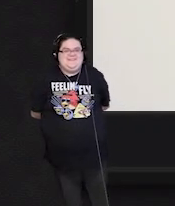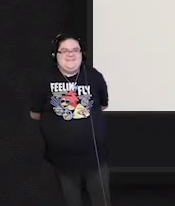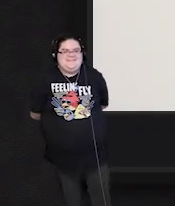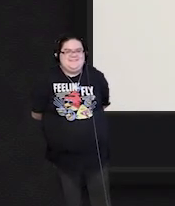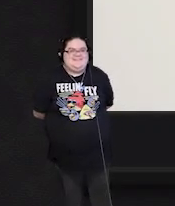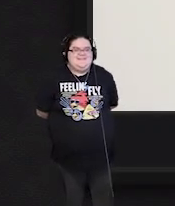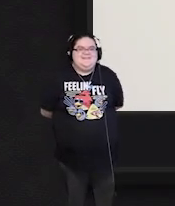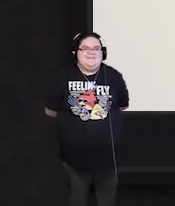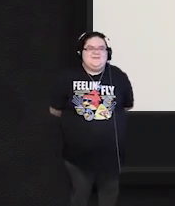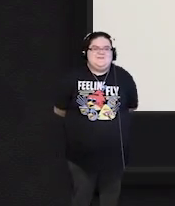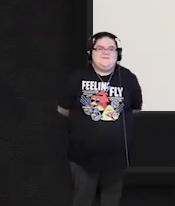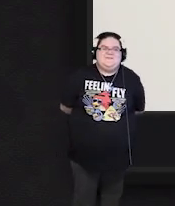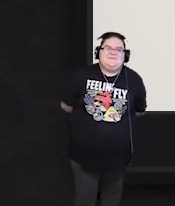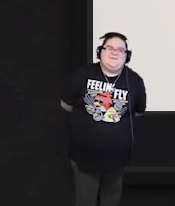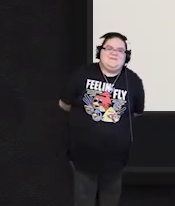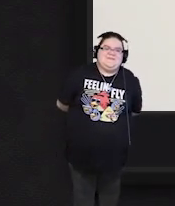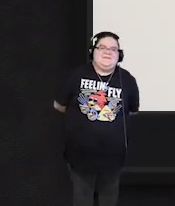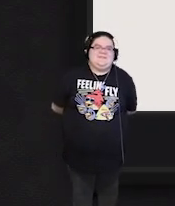Oh no.